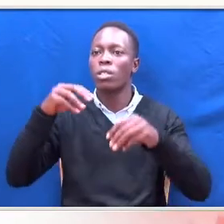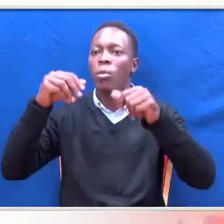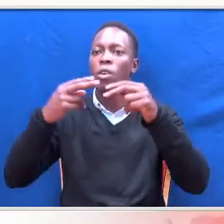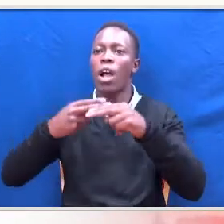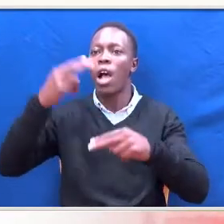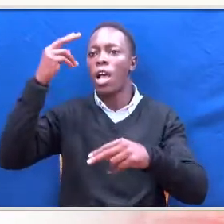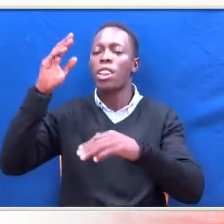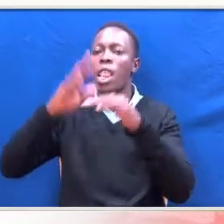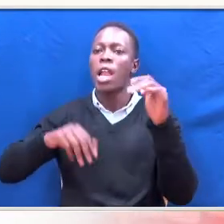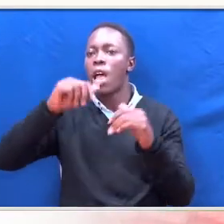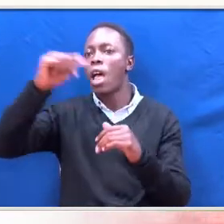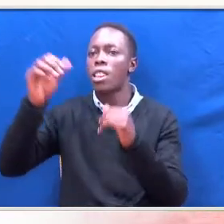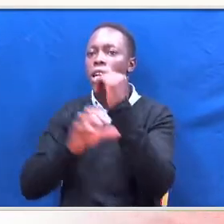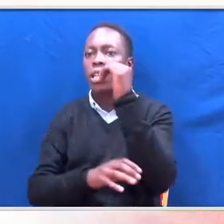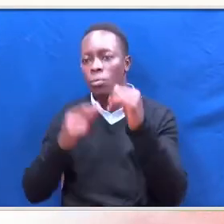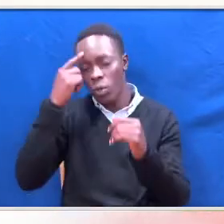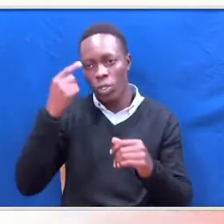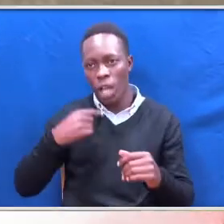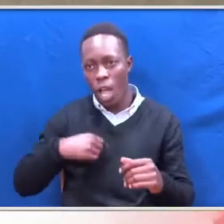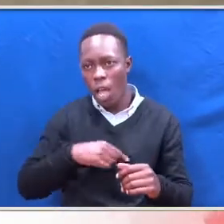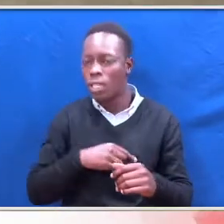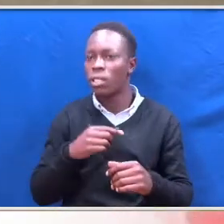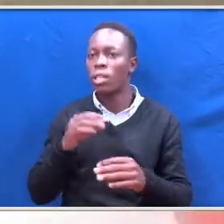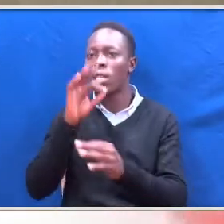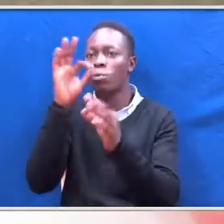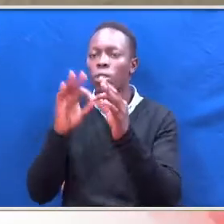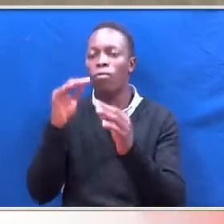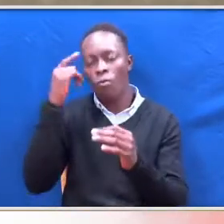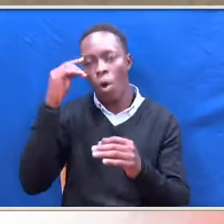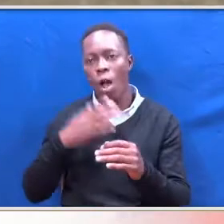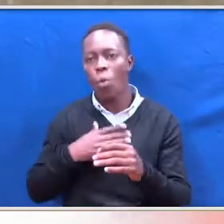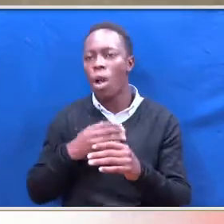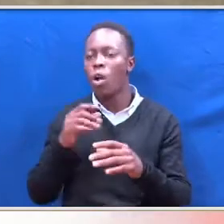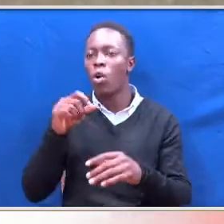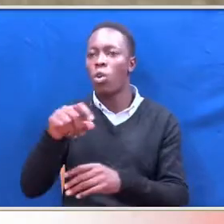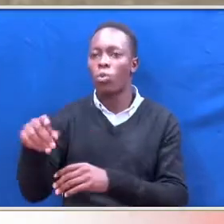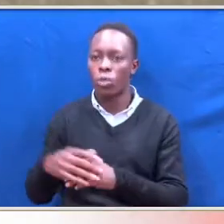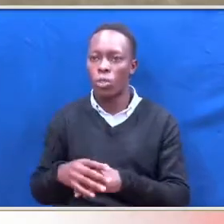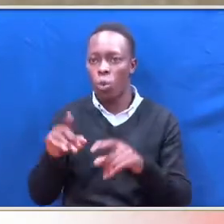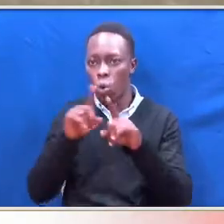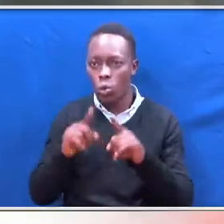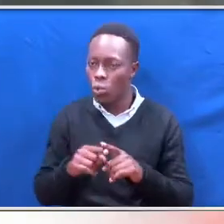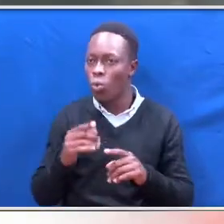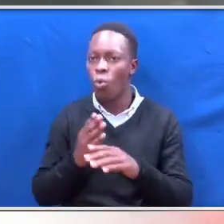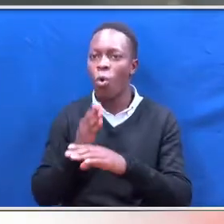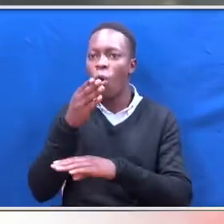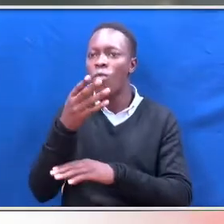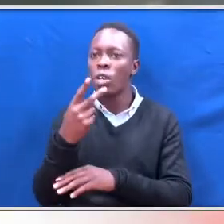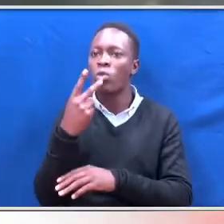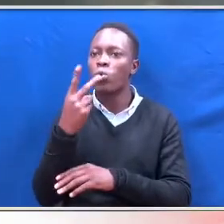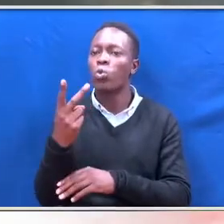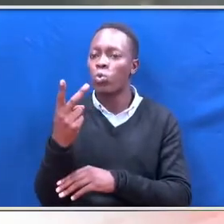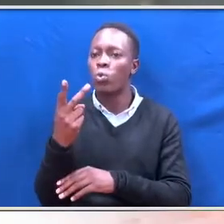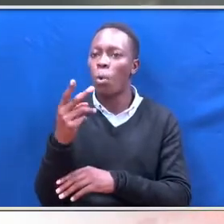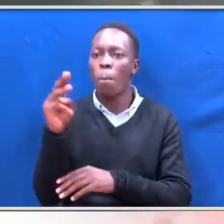from abroad because ours is made specifically for this market. With a possible capacity of 100,000 metric tons, over 2 million local